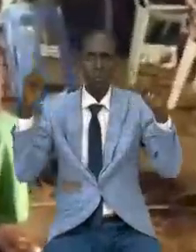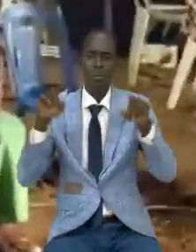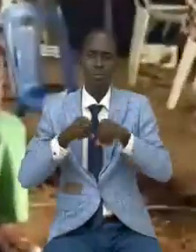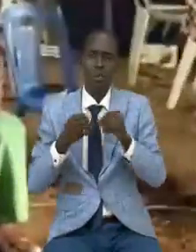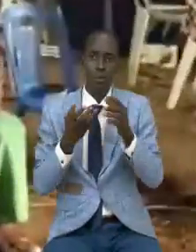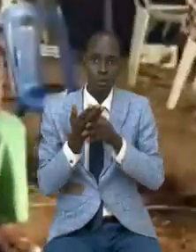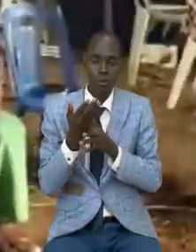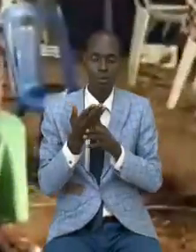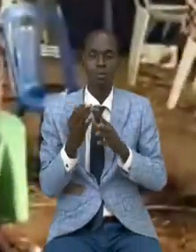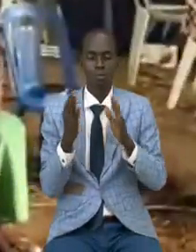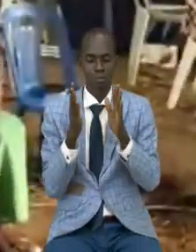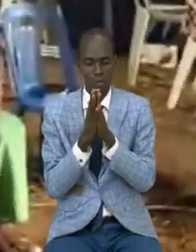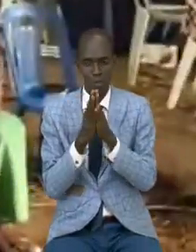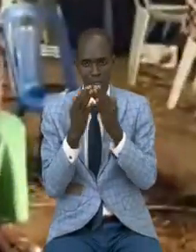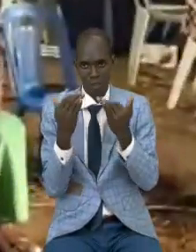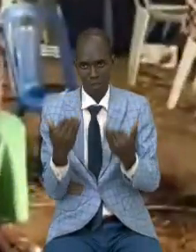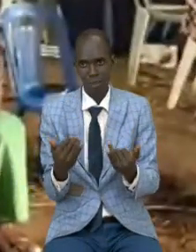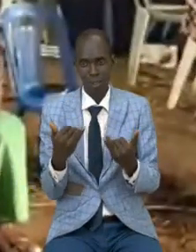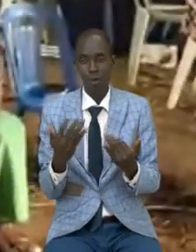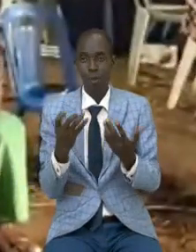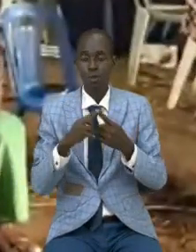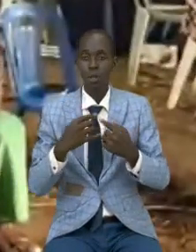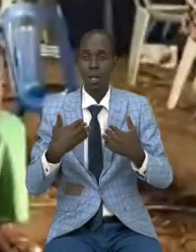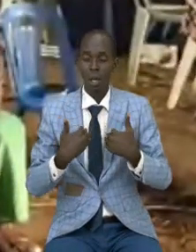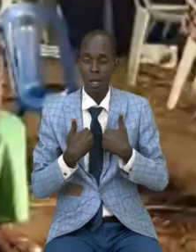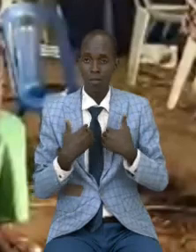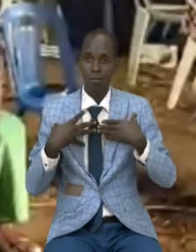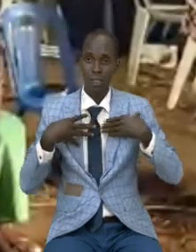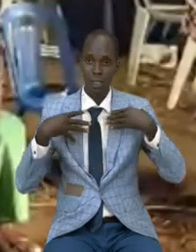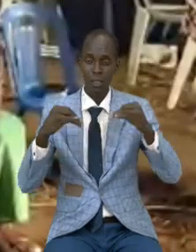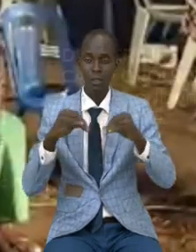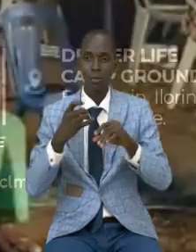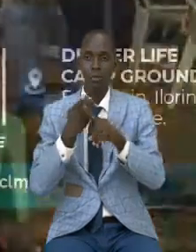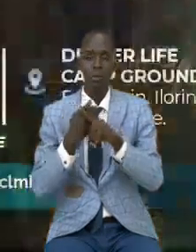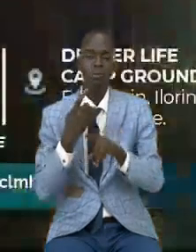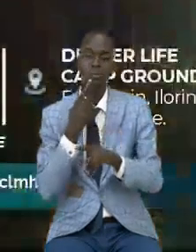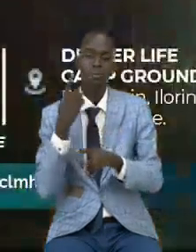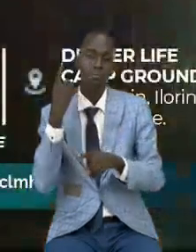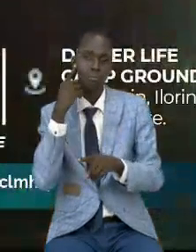God. Do it well.